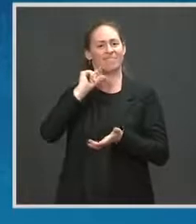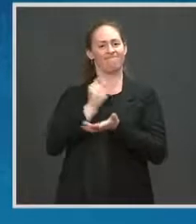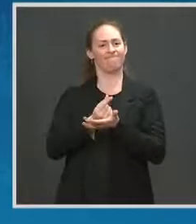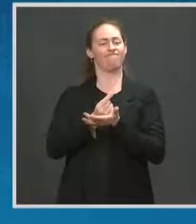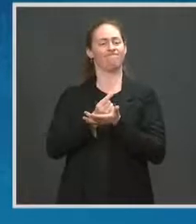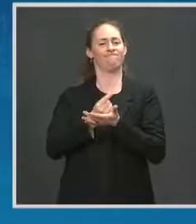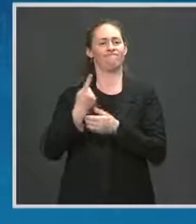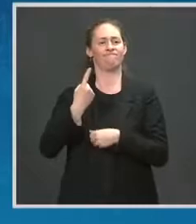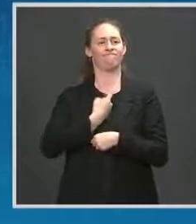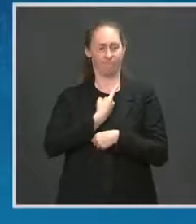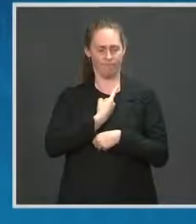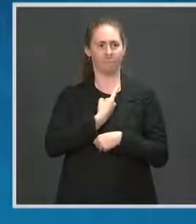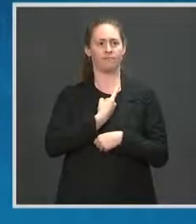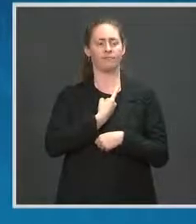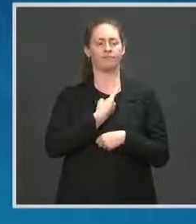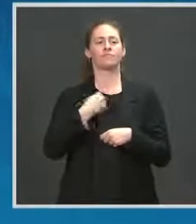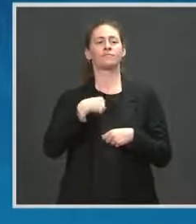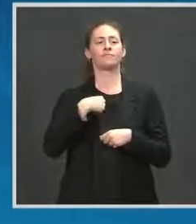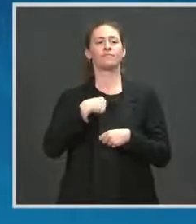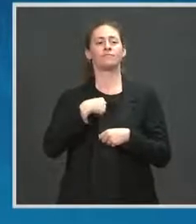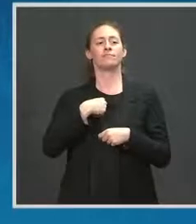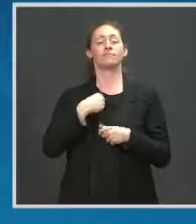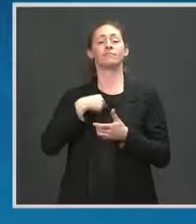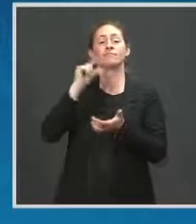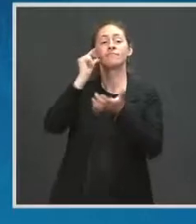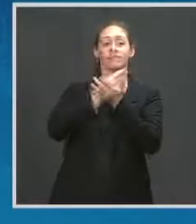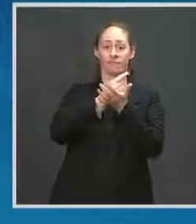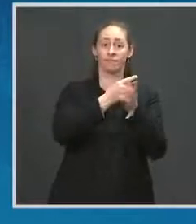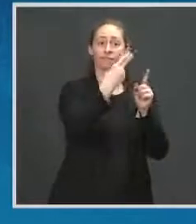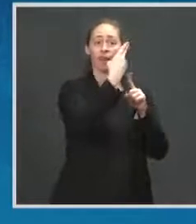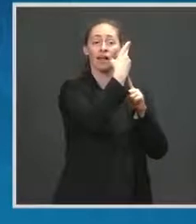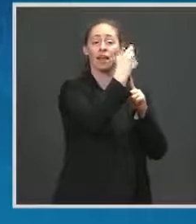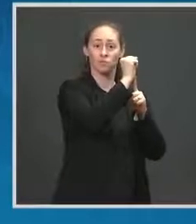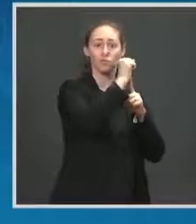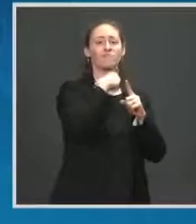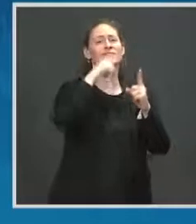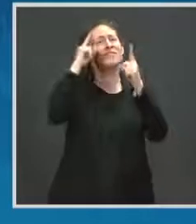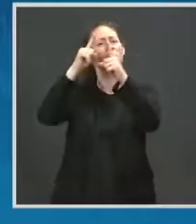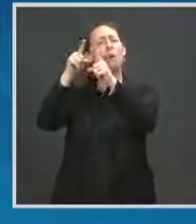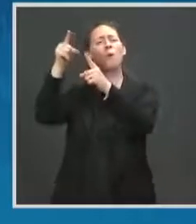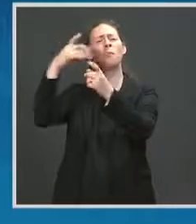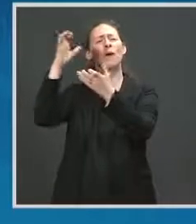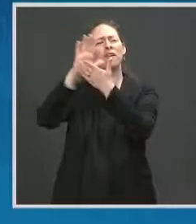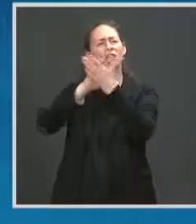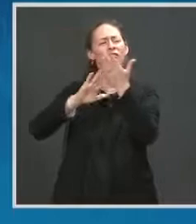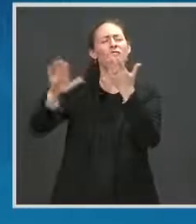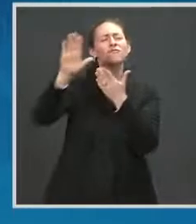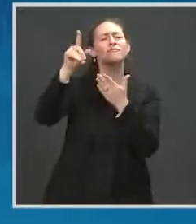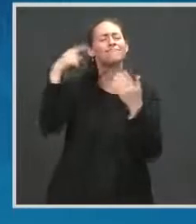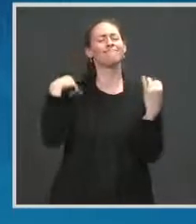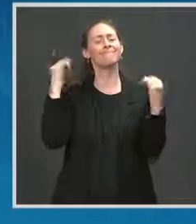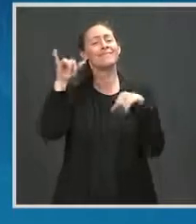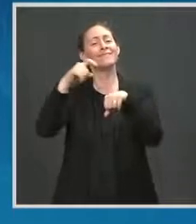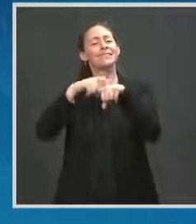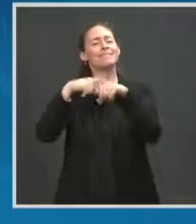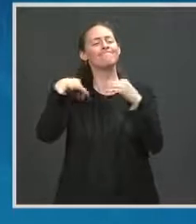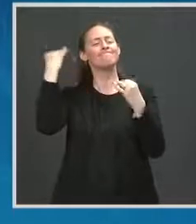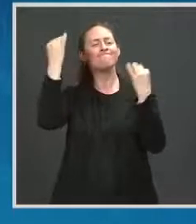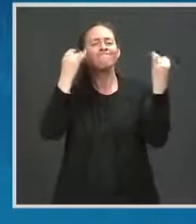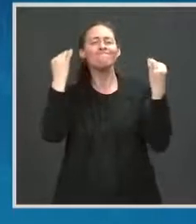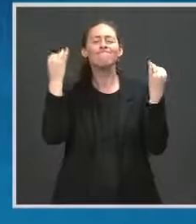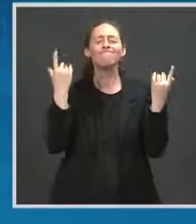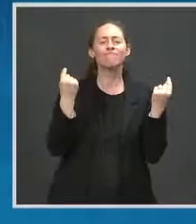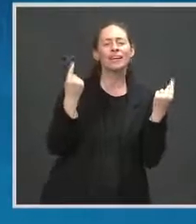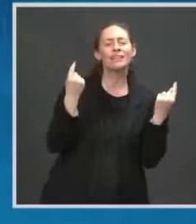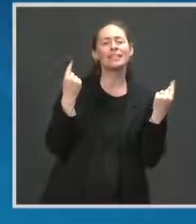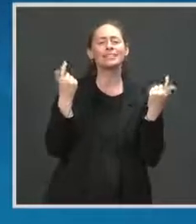school was college, though I didn't really know what I wanted to do as a career post-college. Prior to